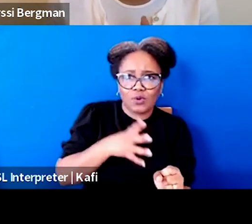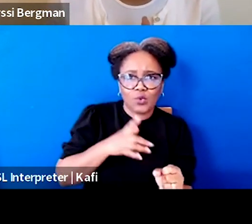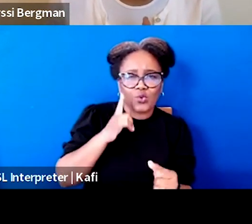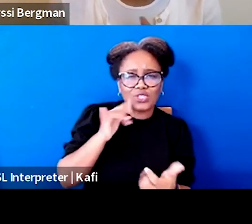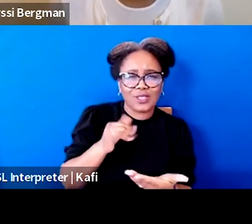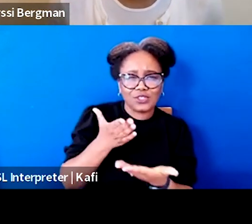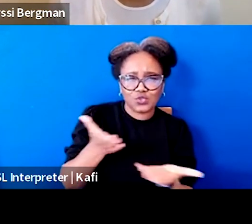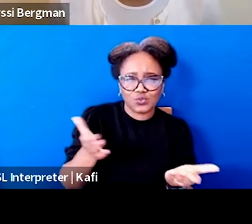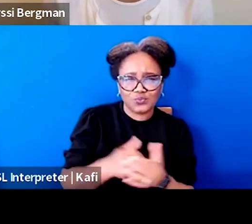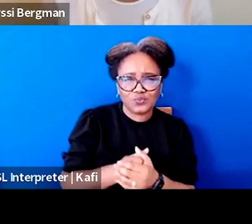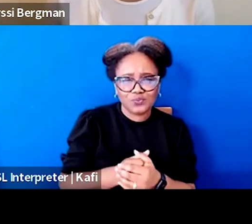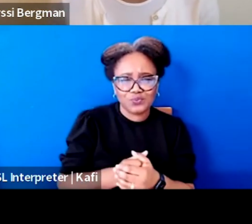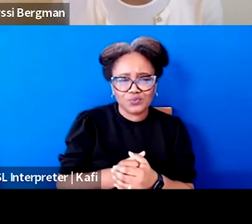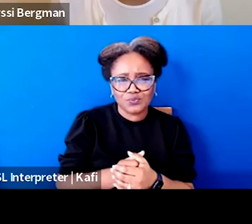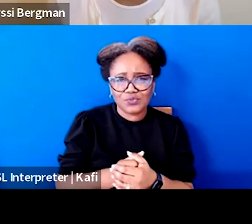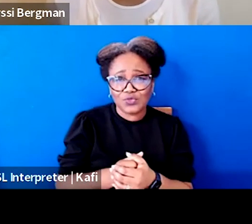both.